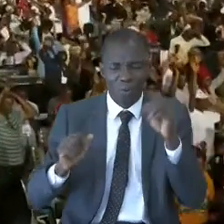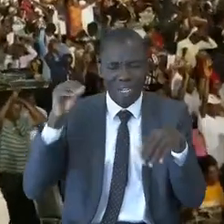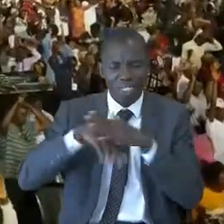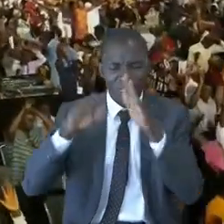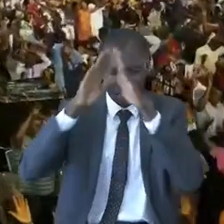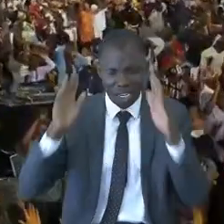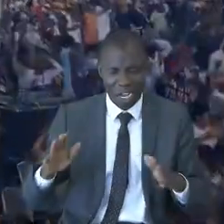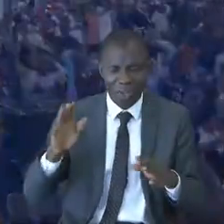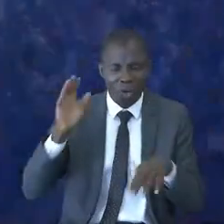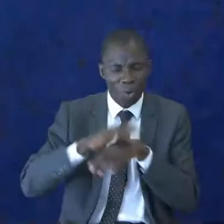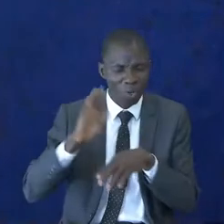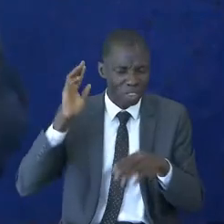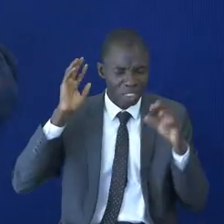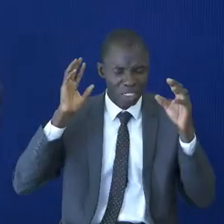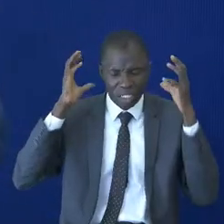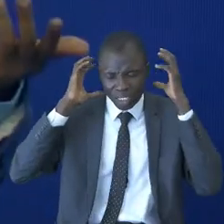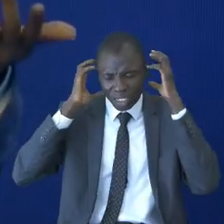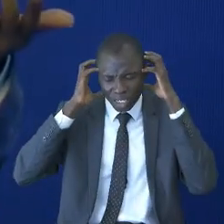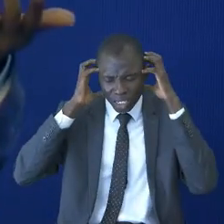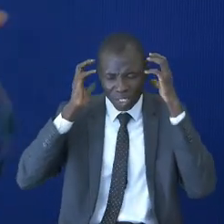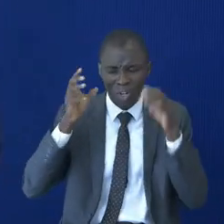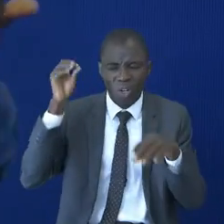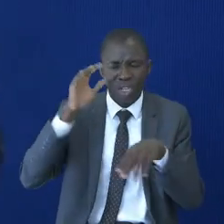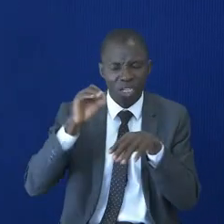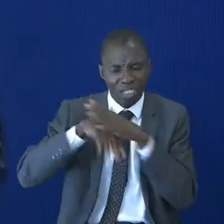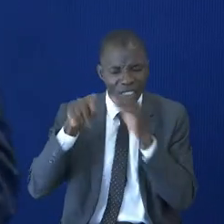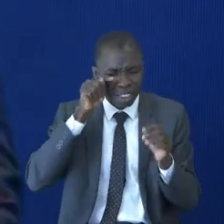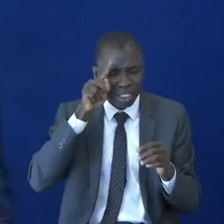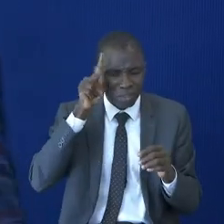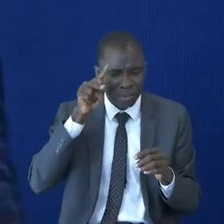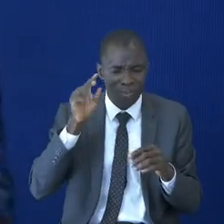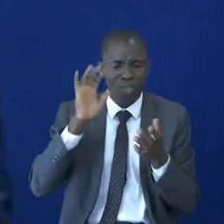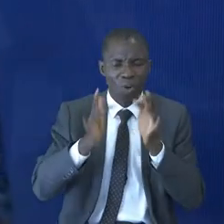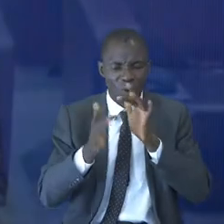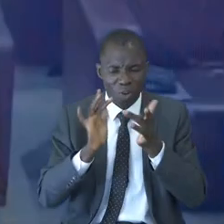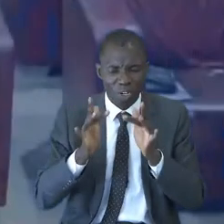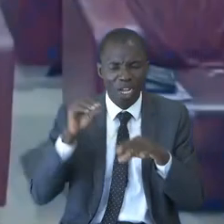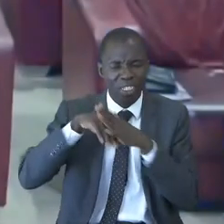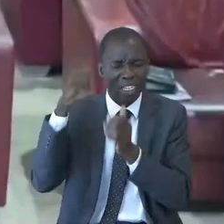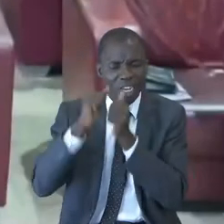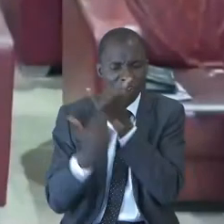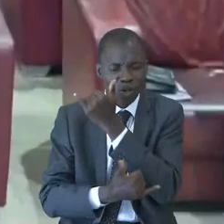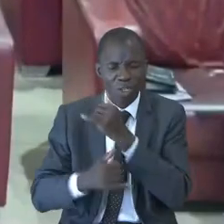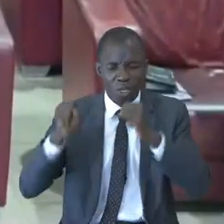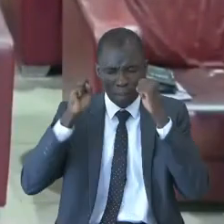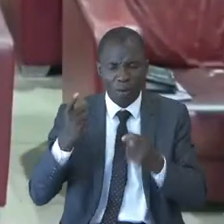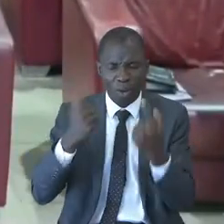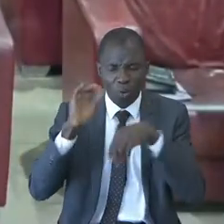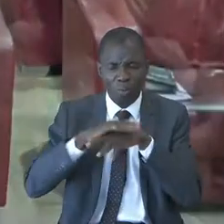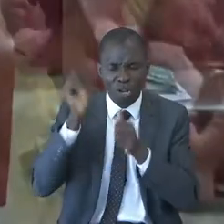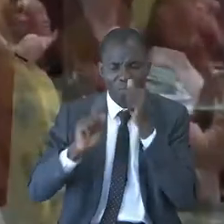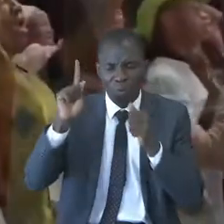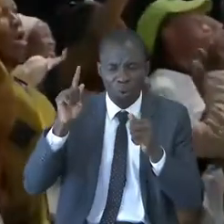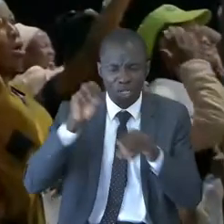on the radio and television, and in every country online, power comes upon everyone right